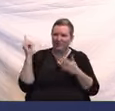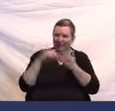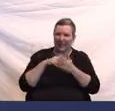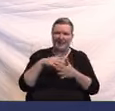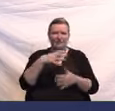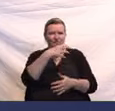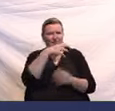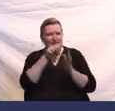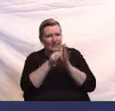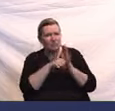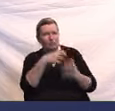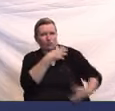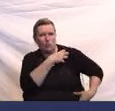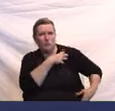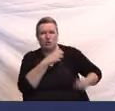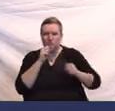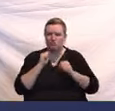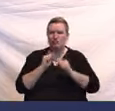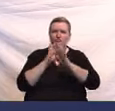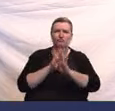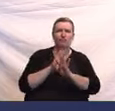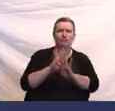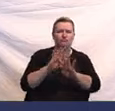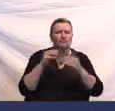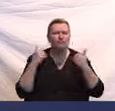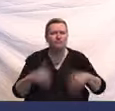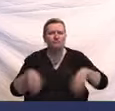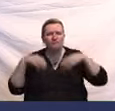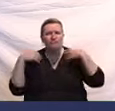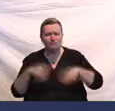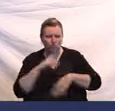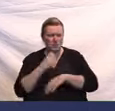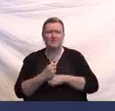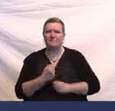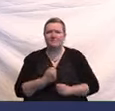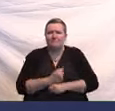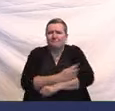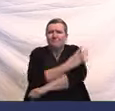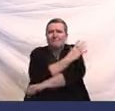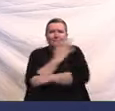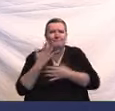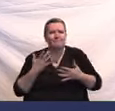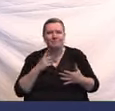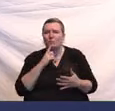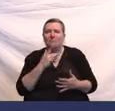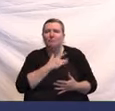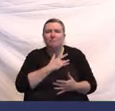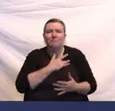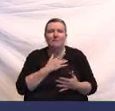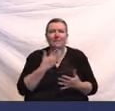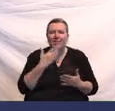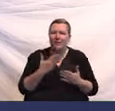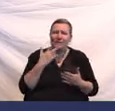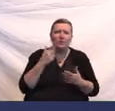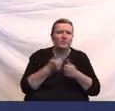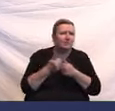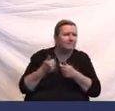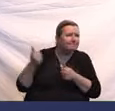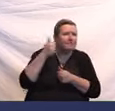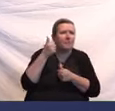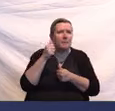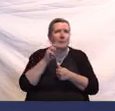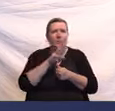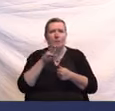coin toss was phenomenal. And a special thank you to the Superintendent of West Point, General Williams, and the Superintendent of the